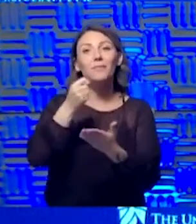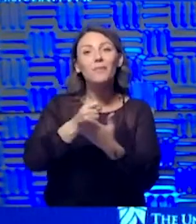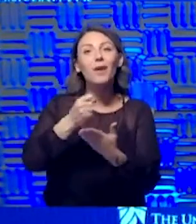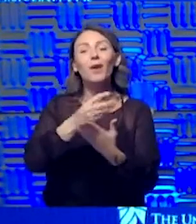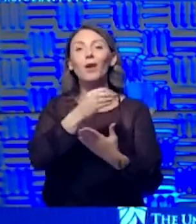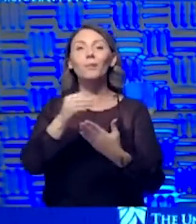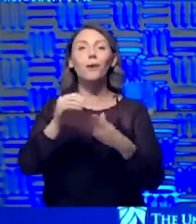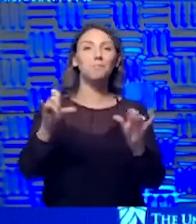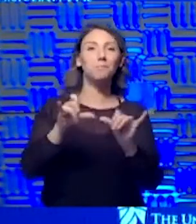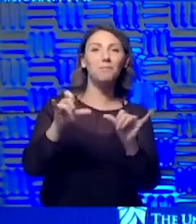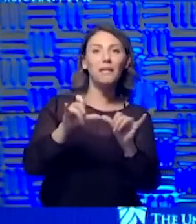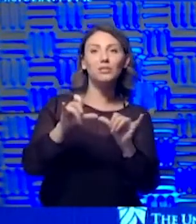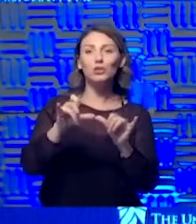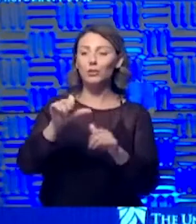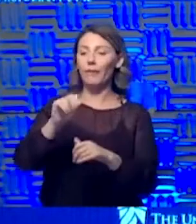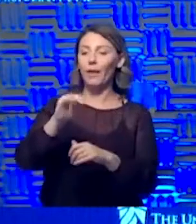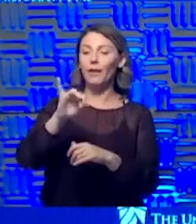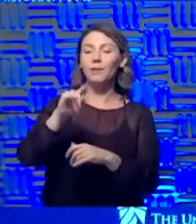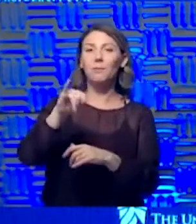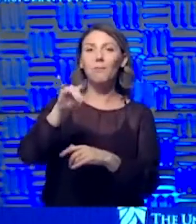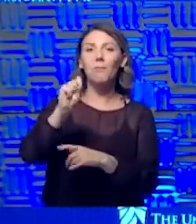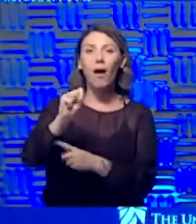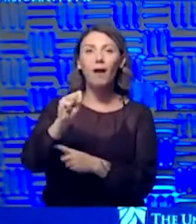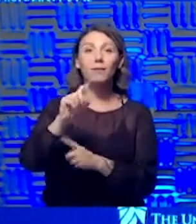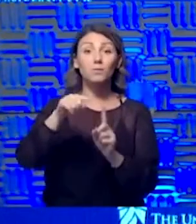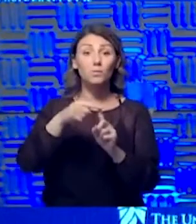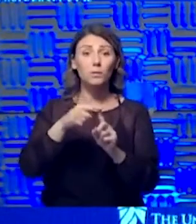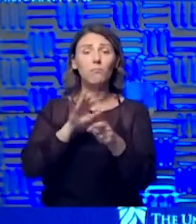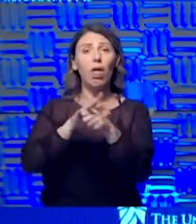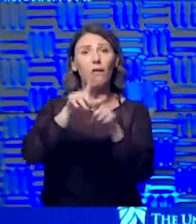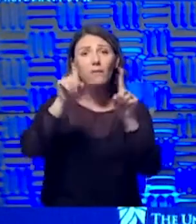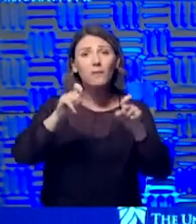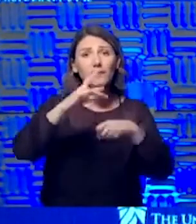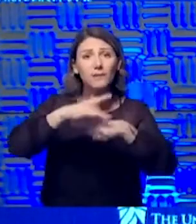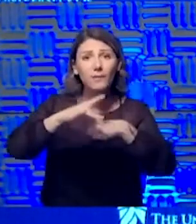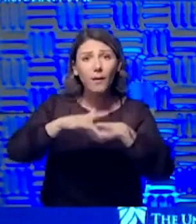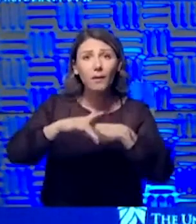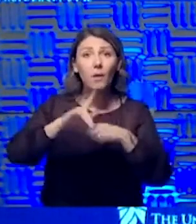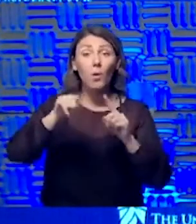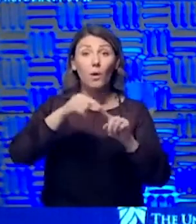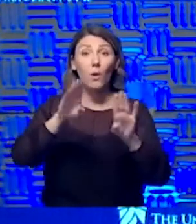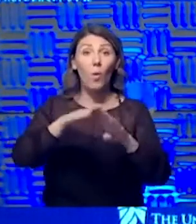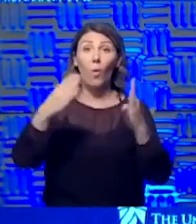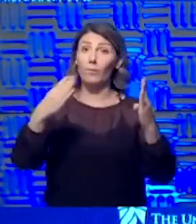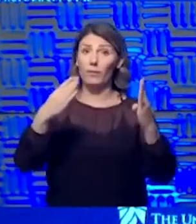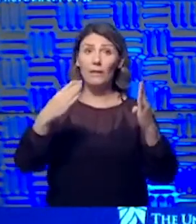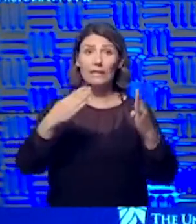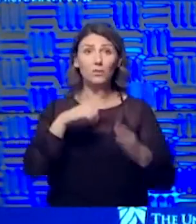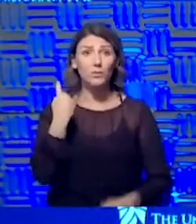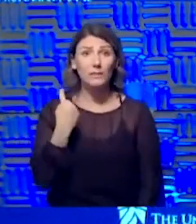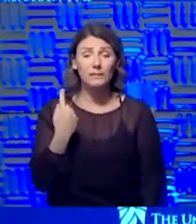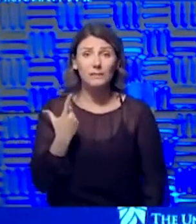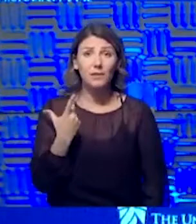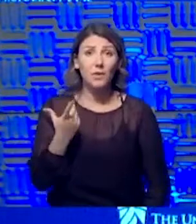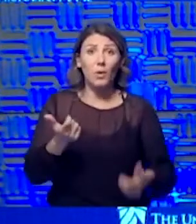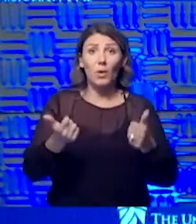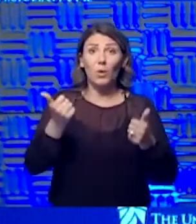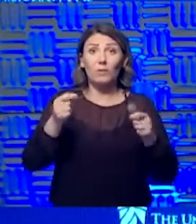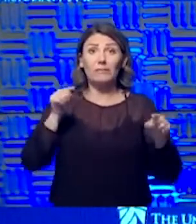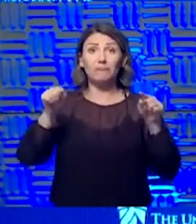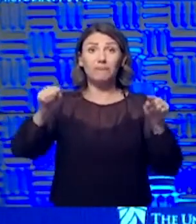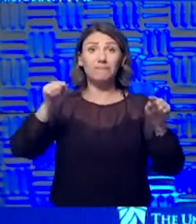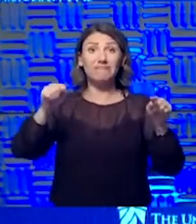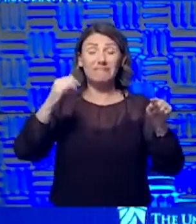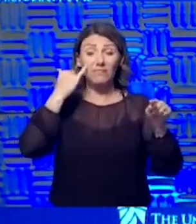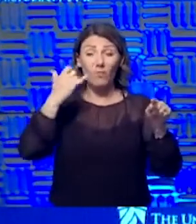antibodies, and we have a lot of testing available. Whenever we open, it's a calculated risk. Which side of the calculus you want to